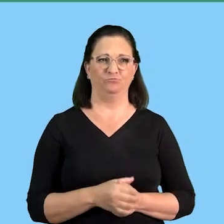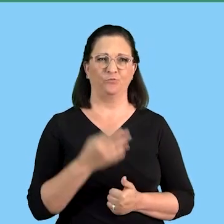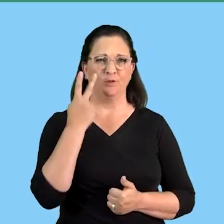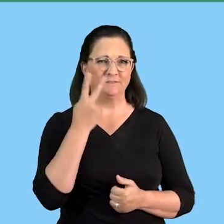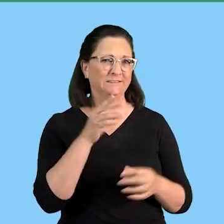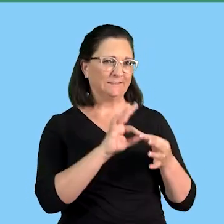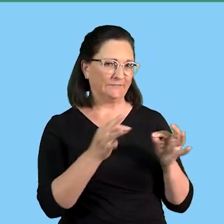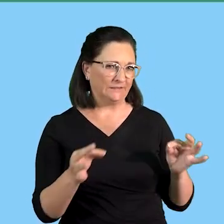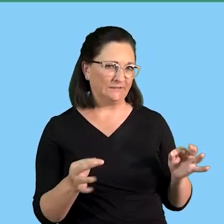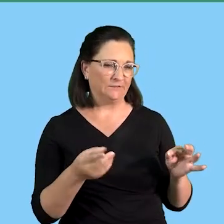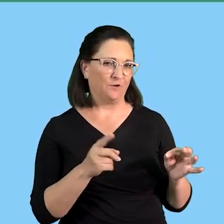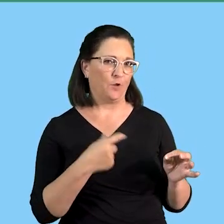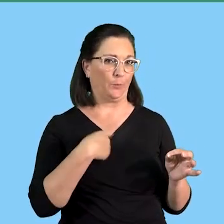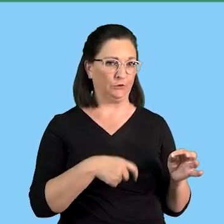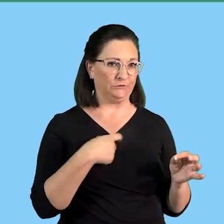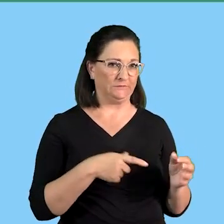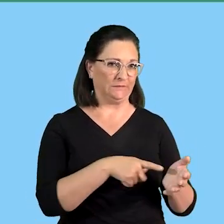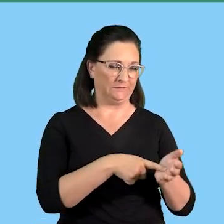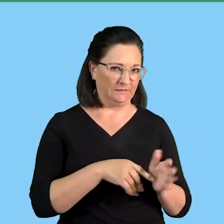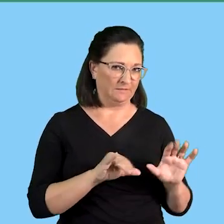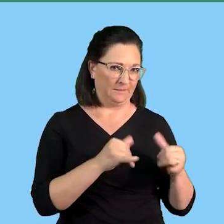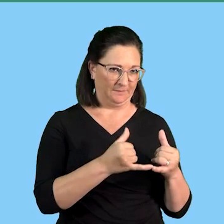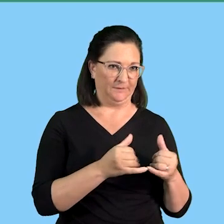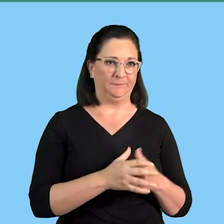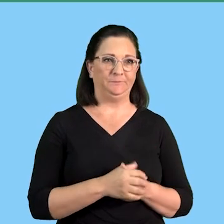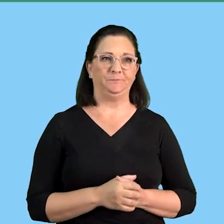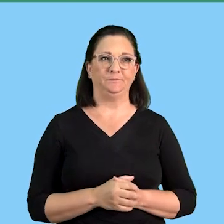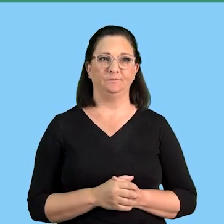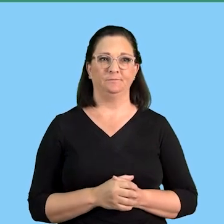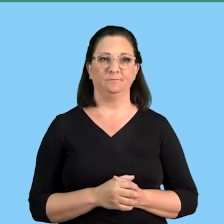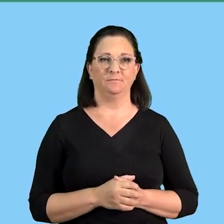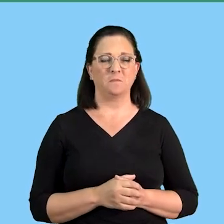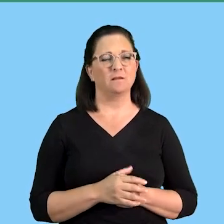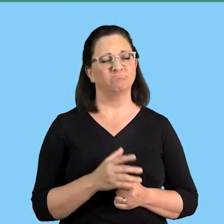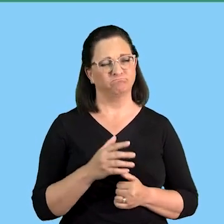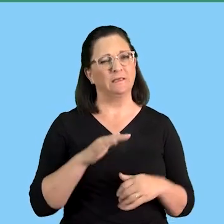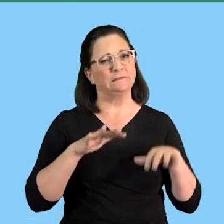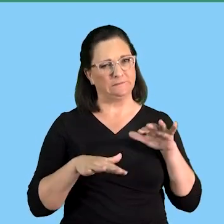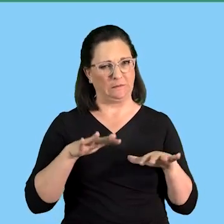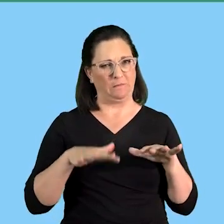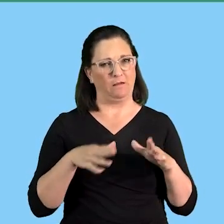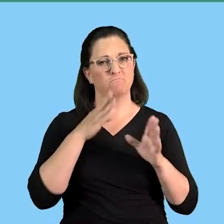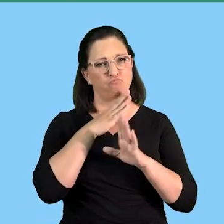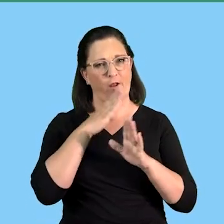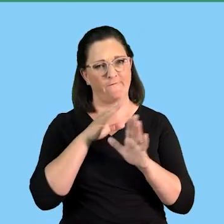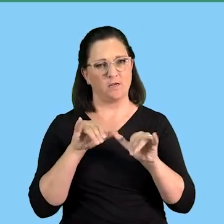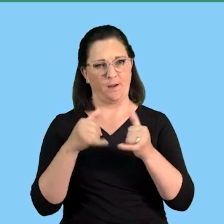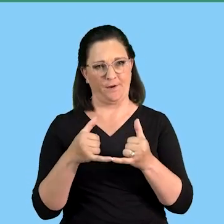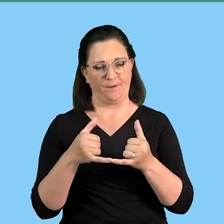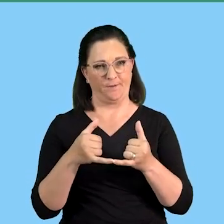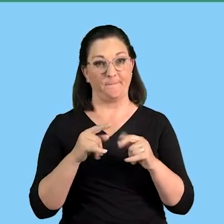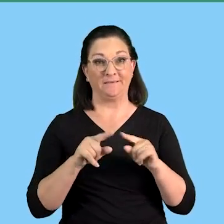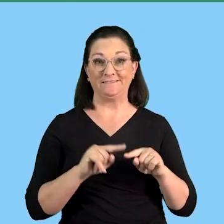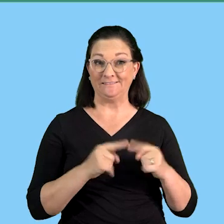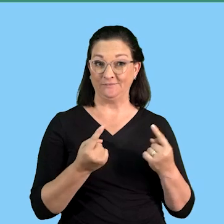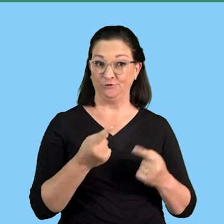definition of your personal liability company, this is very similar to a private company. The difference